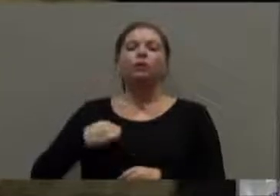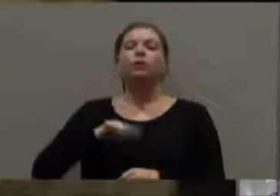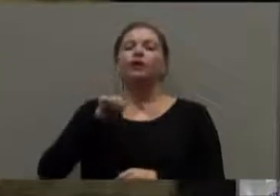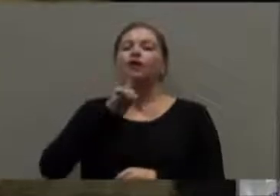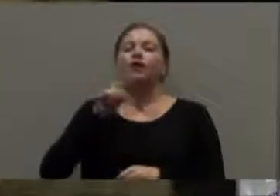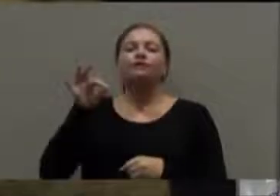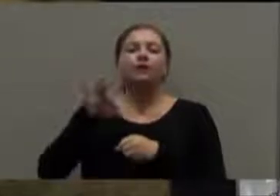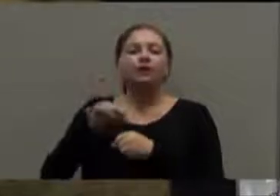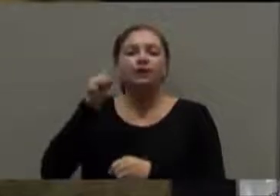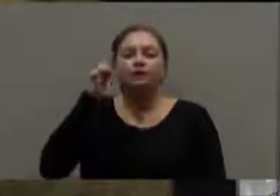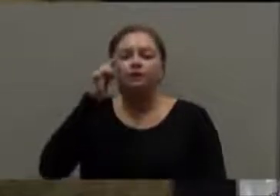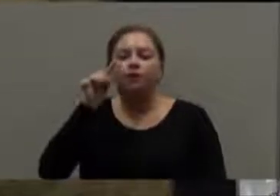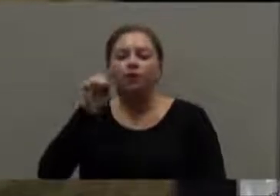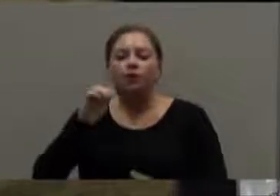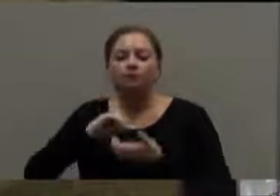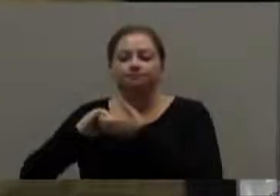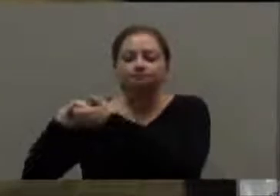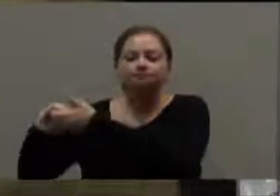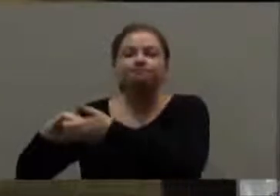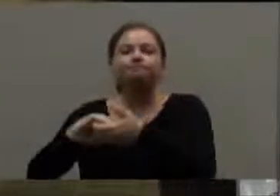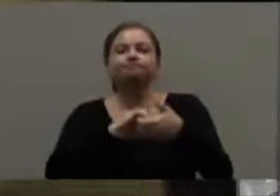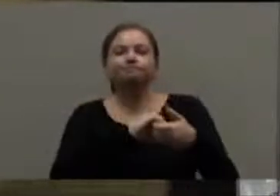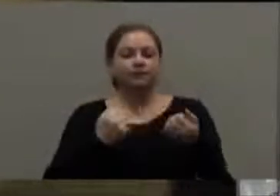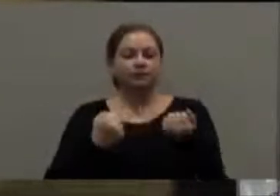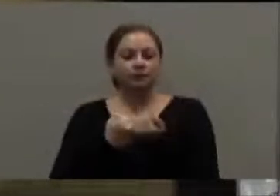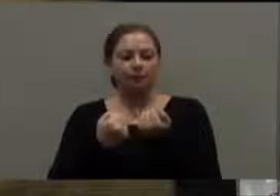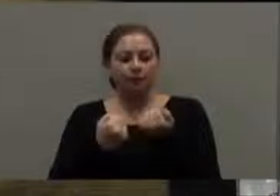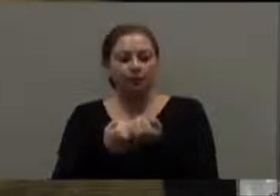but it doesn't change. just want to make sure everybody But knows. it doesn't change the